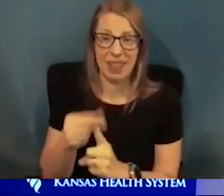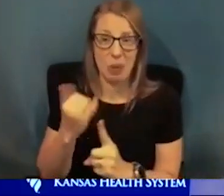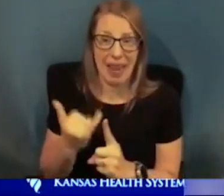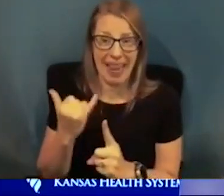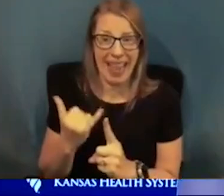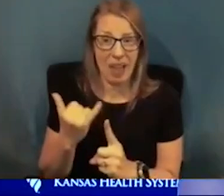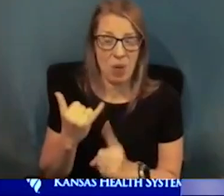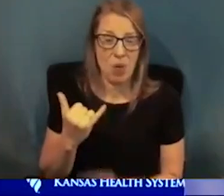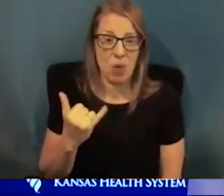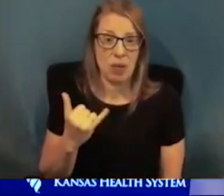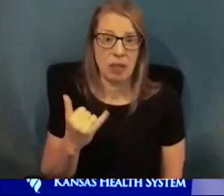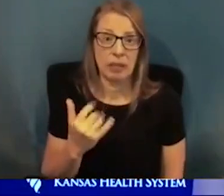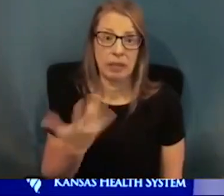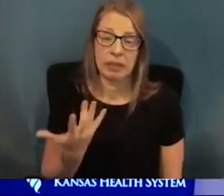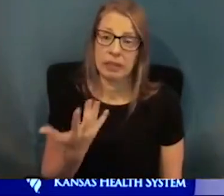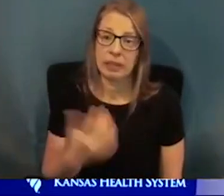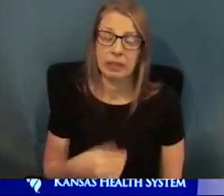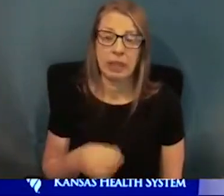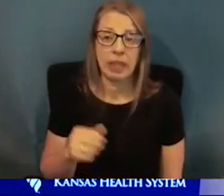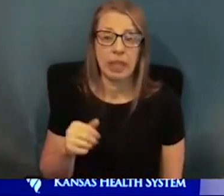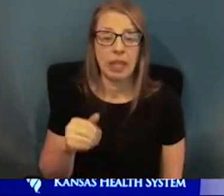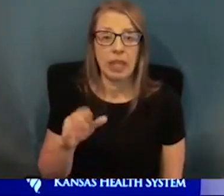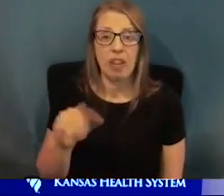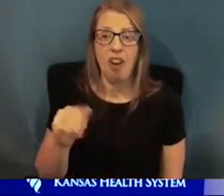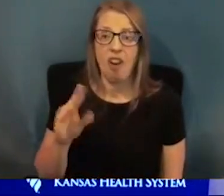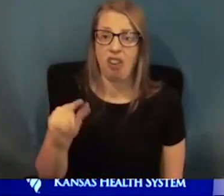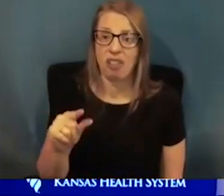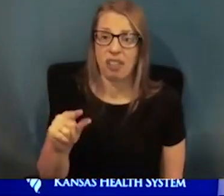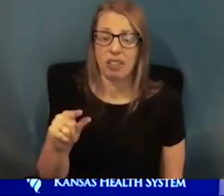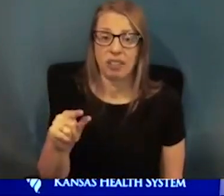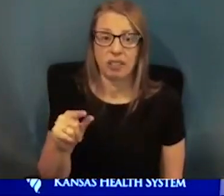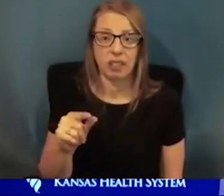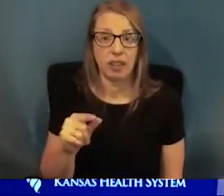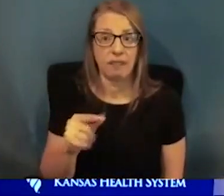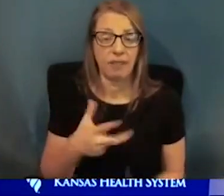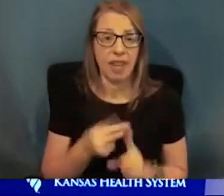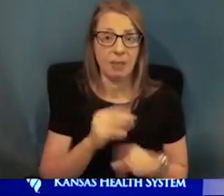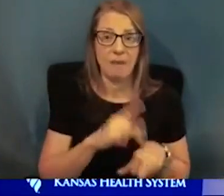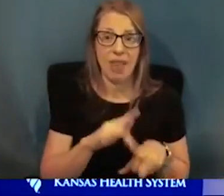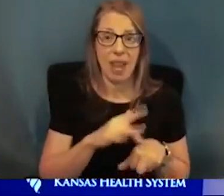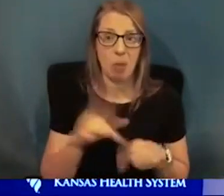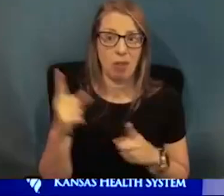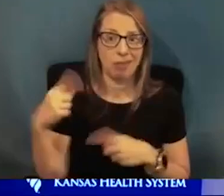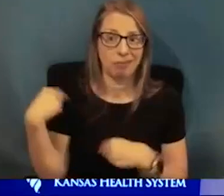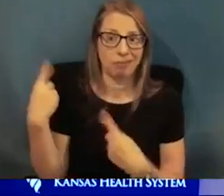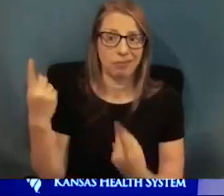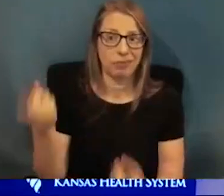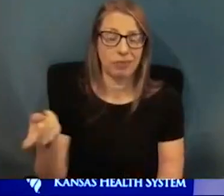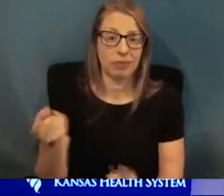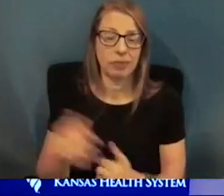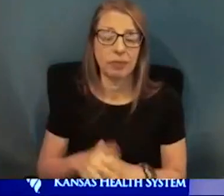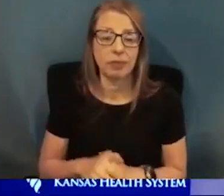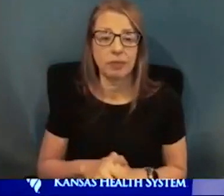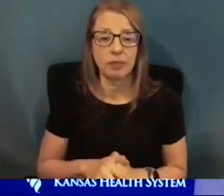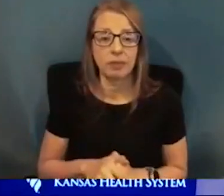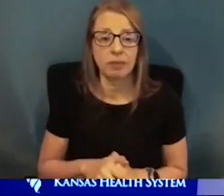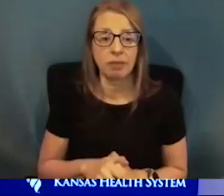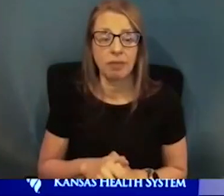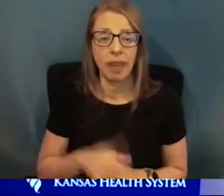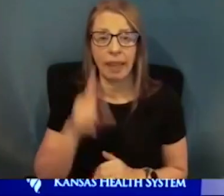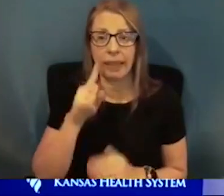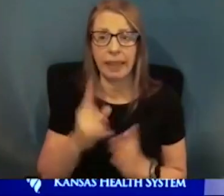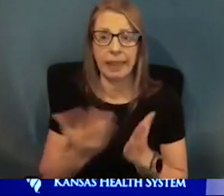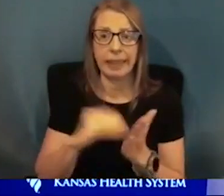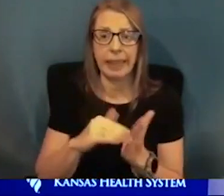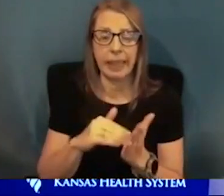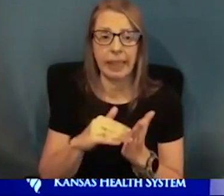time, almost August, and those vaccines have been available for quite some time. I think it, again, is going to go down to